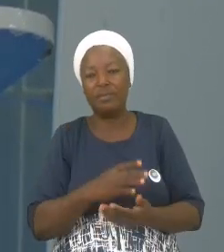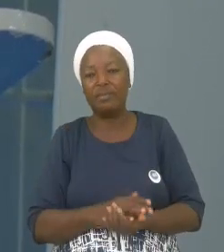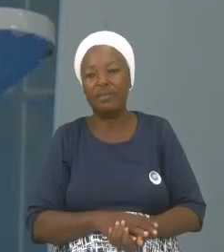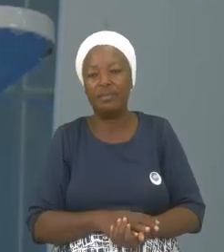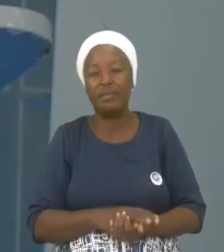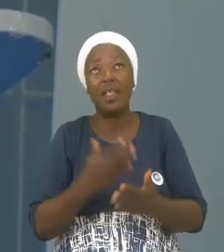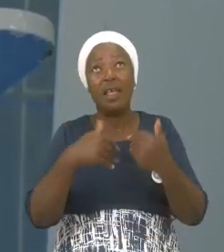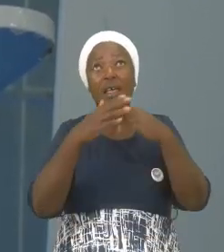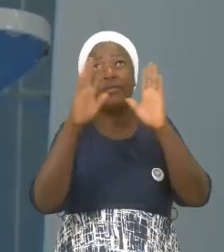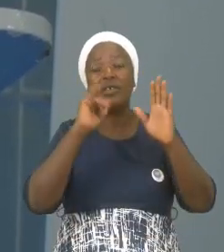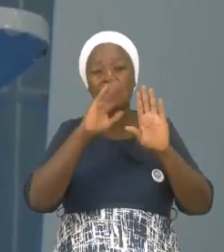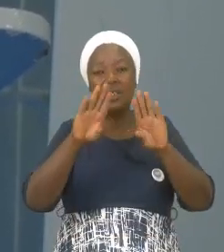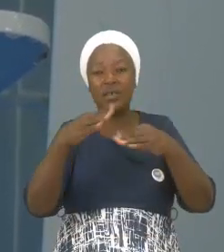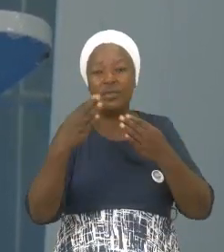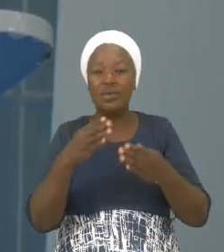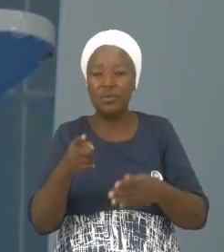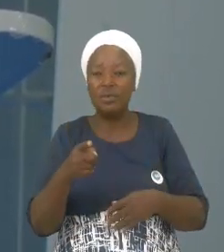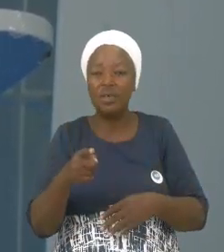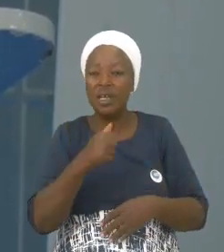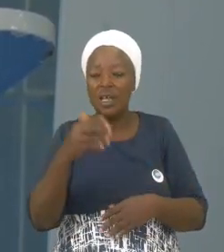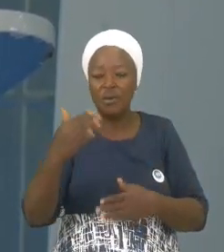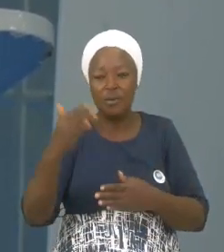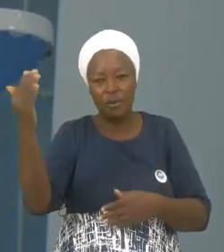Heaven is giving you a welcome hand